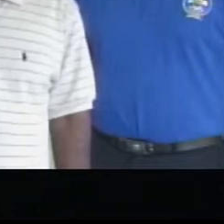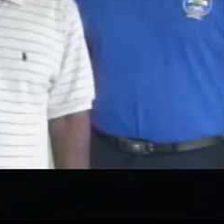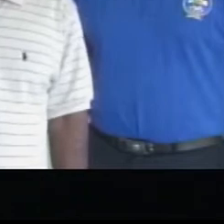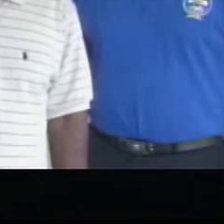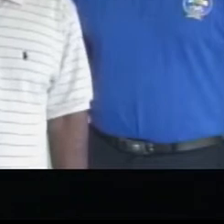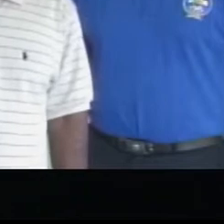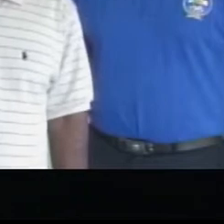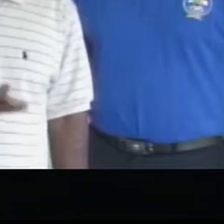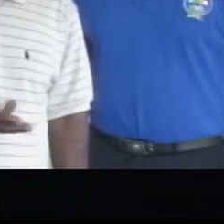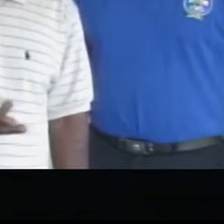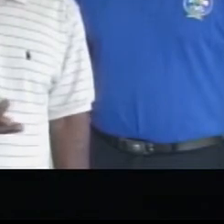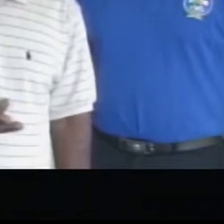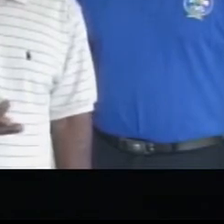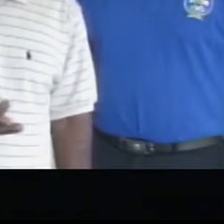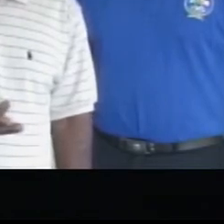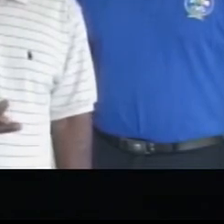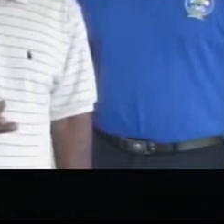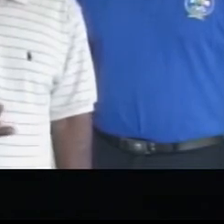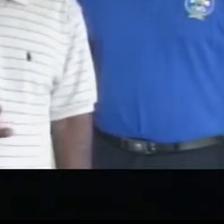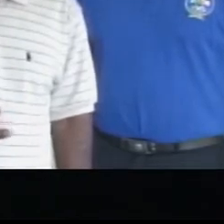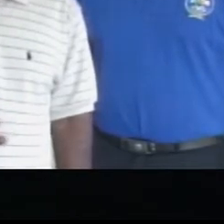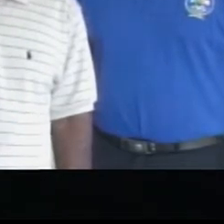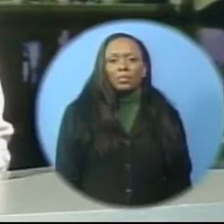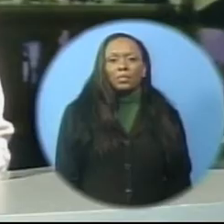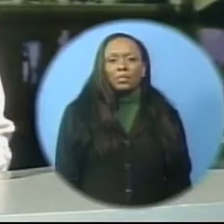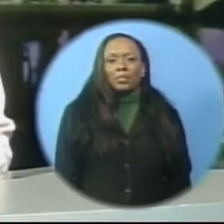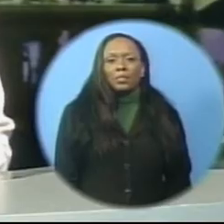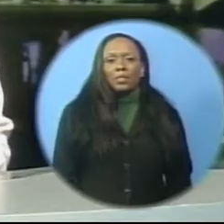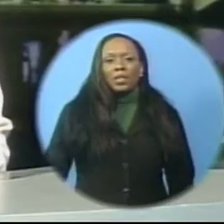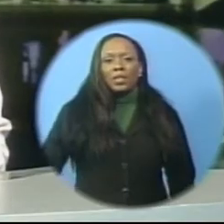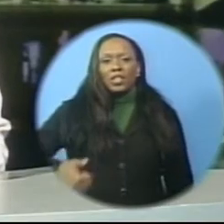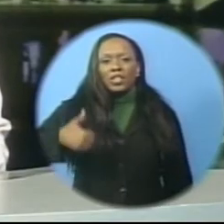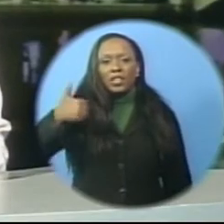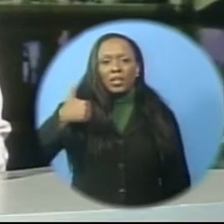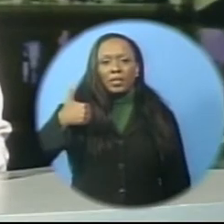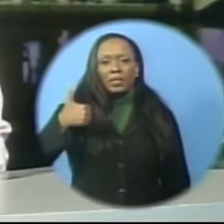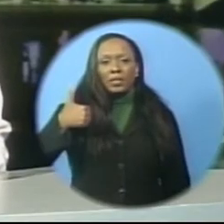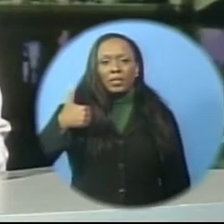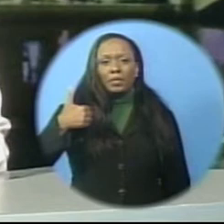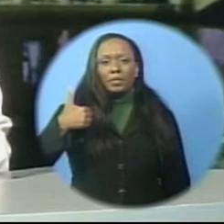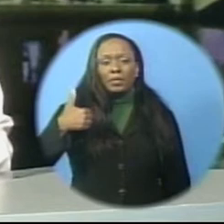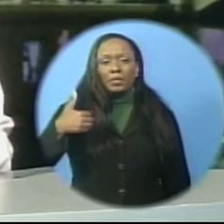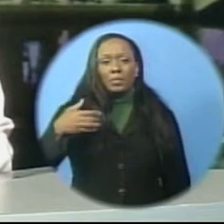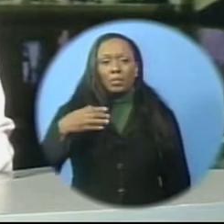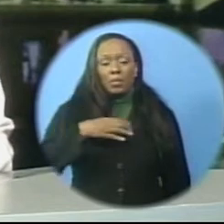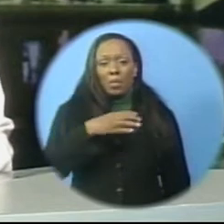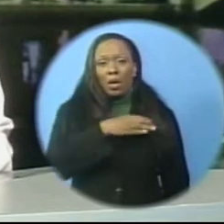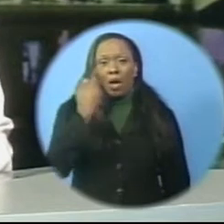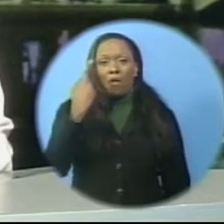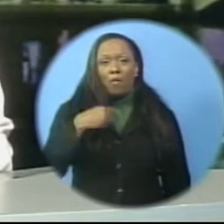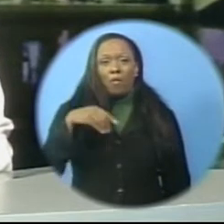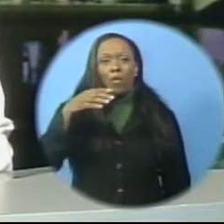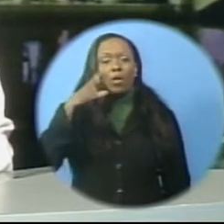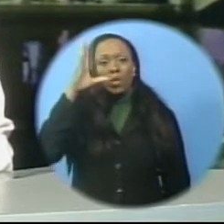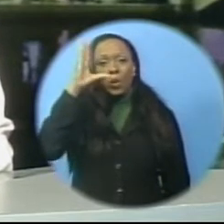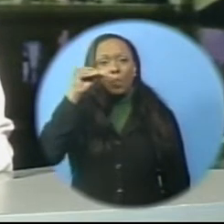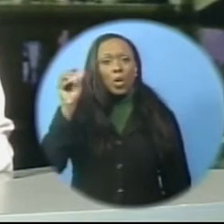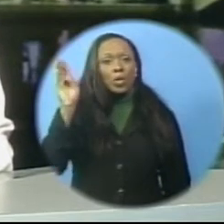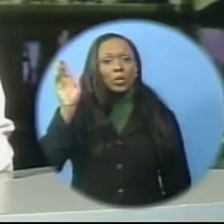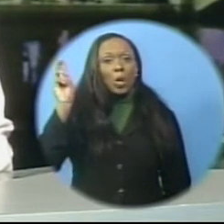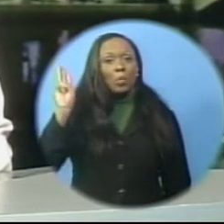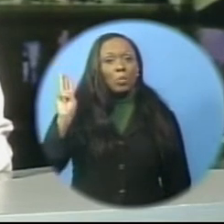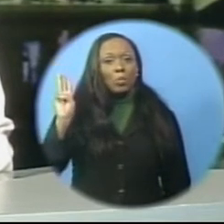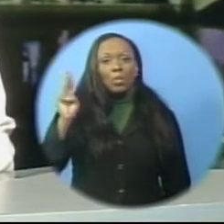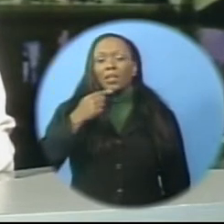food for Barbados. Chief Commissioner of the Boy Scouts, Dr. Nigel Taylor, notes the tree